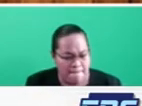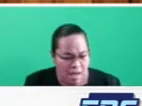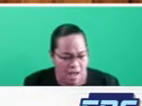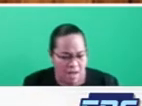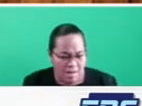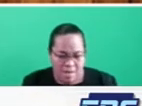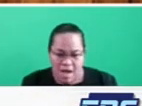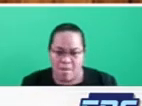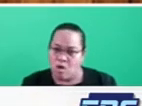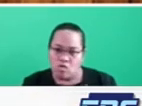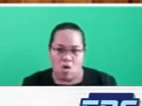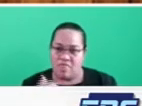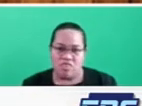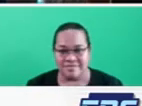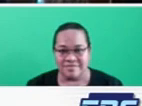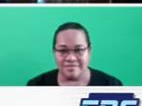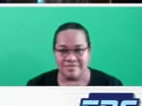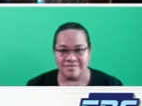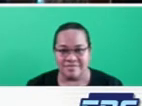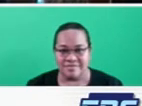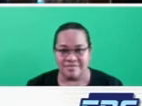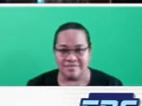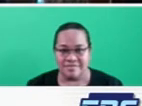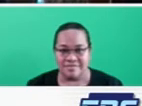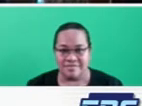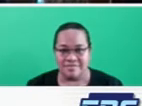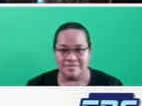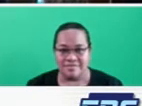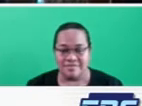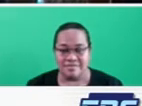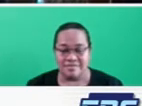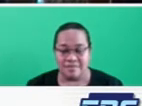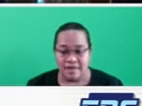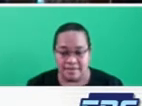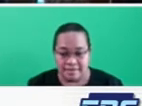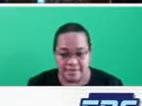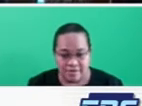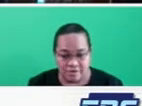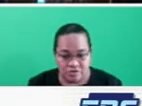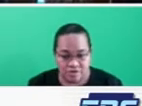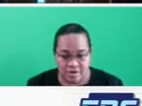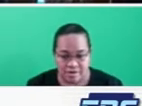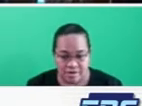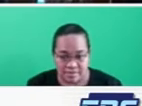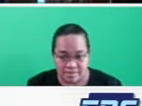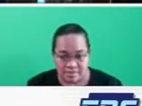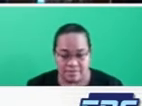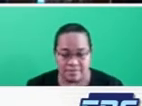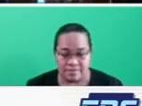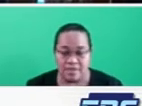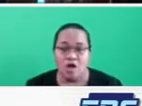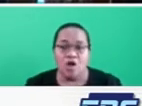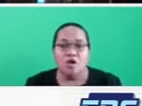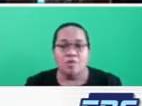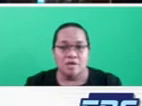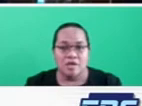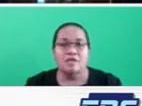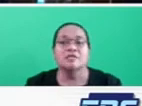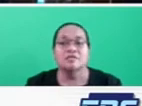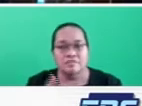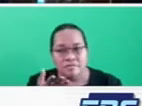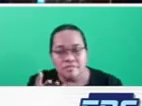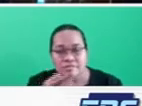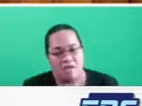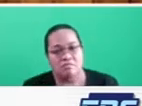of Parliament to take. The Speaker of the House also used the occasion to reiterate that there are clear standards when